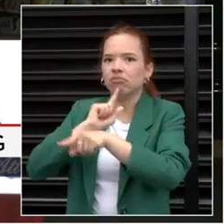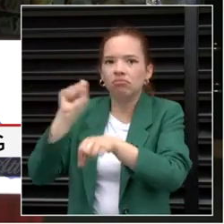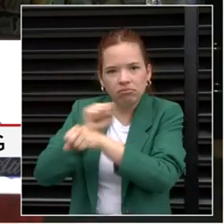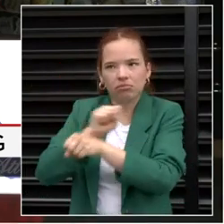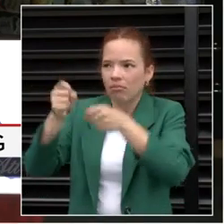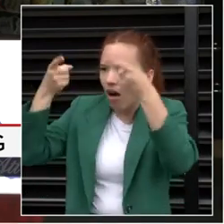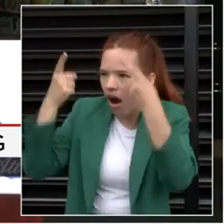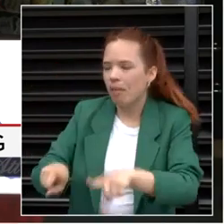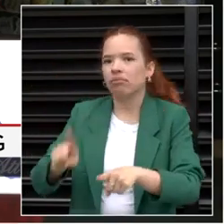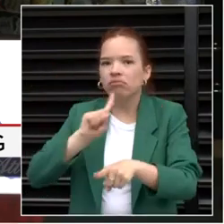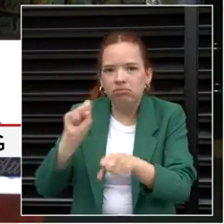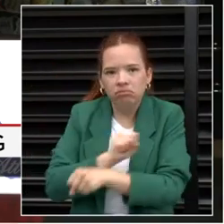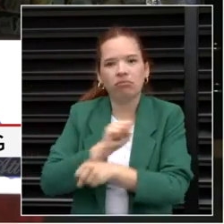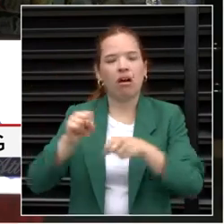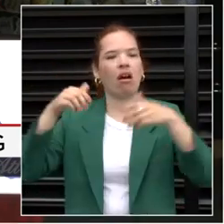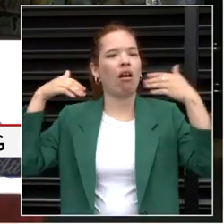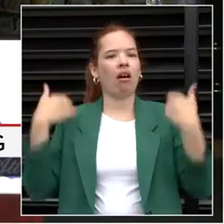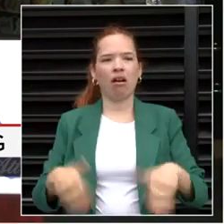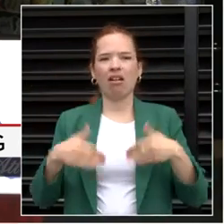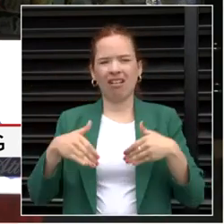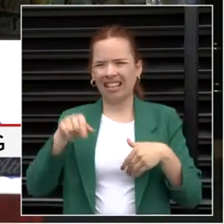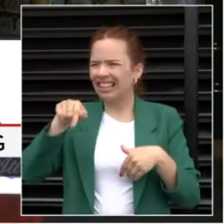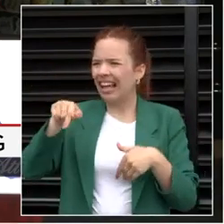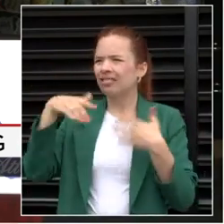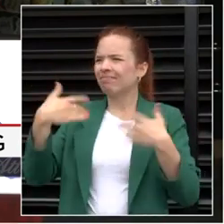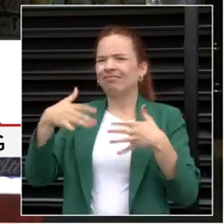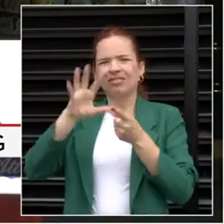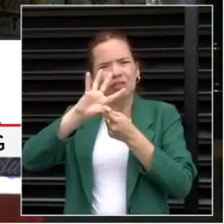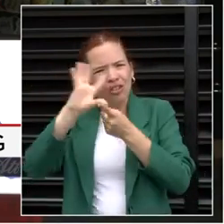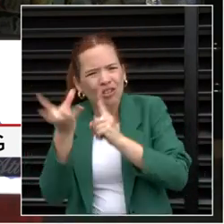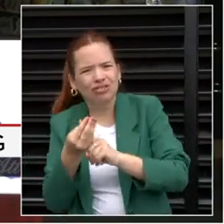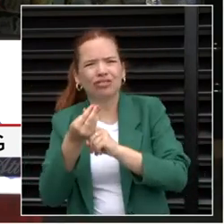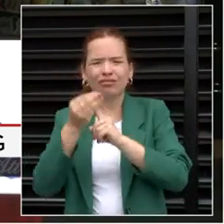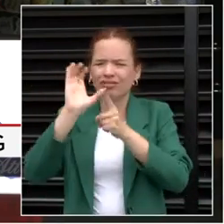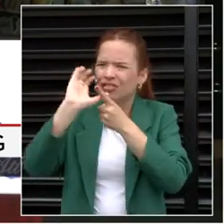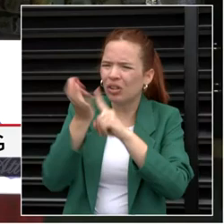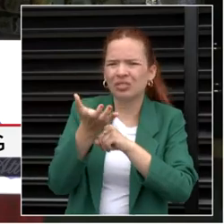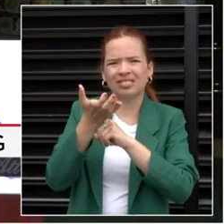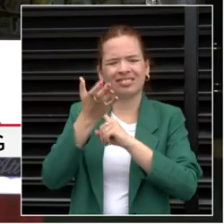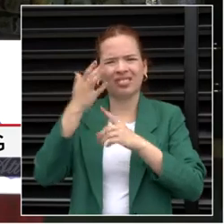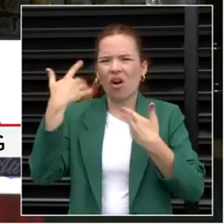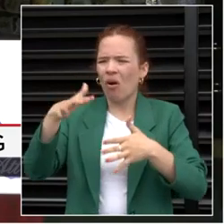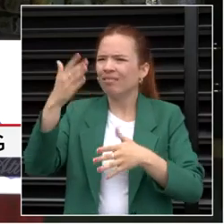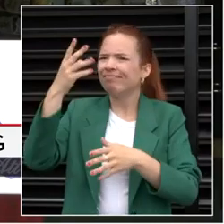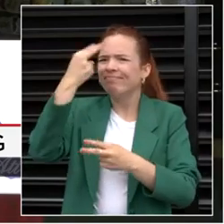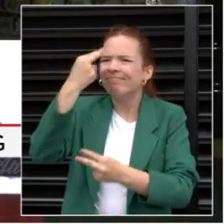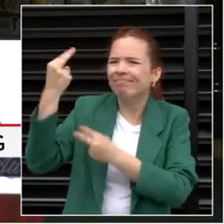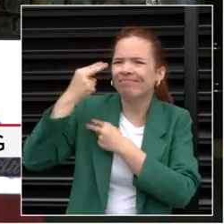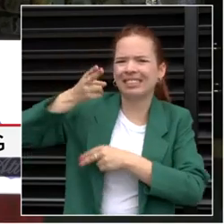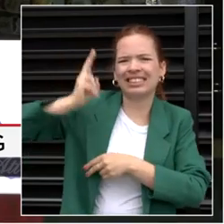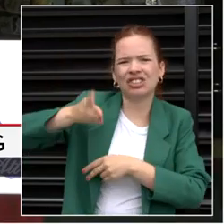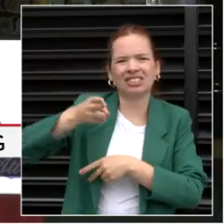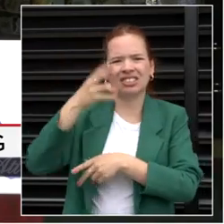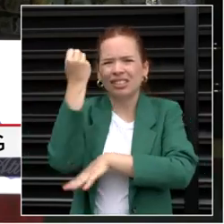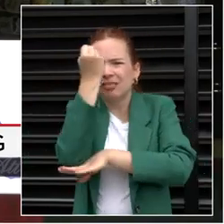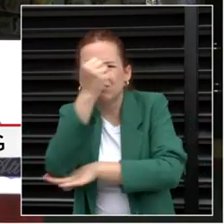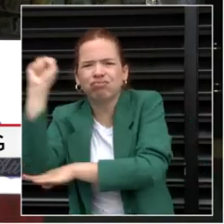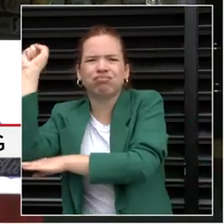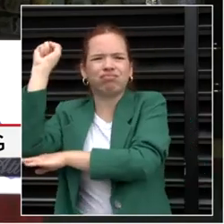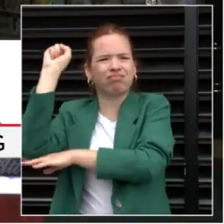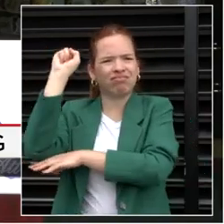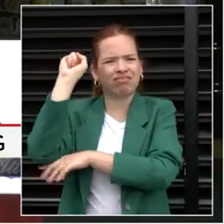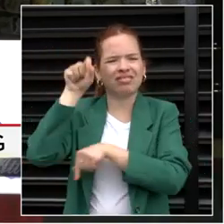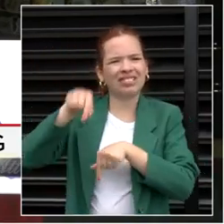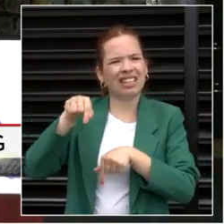was already in motion. I crafted a vessel to hold and house that energy, and the